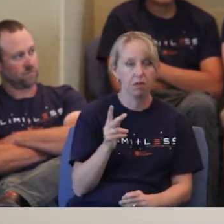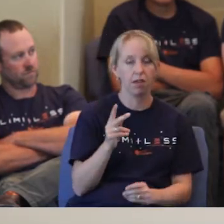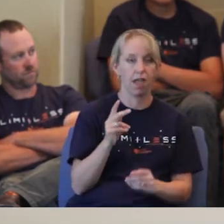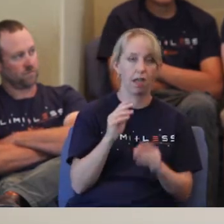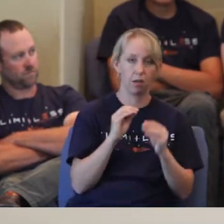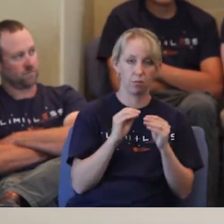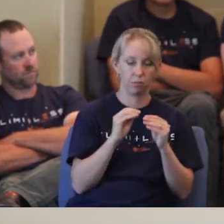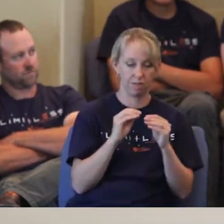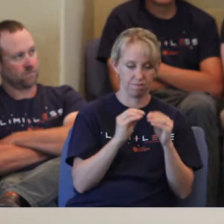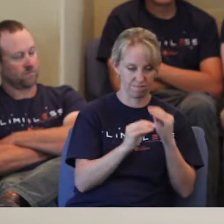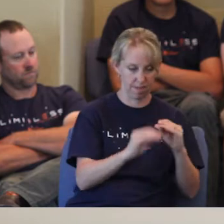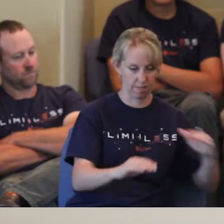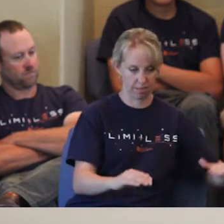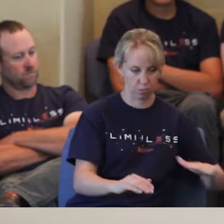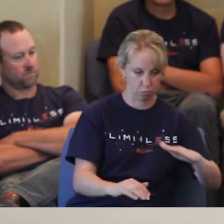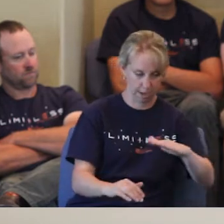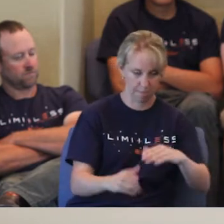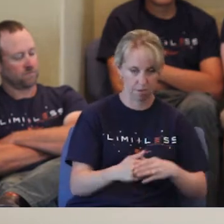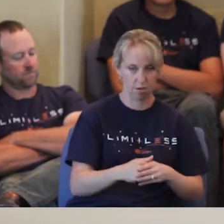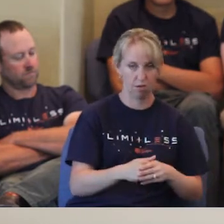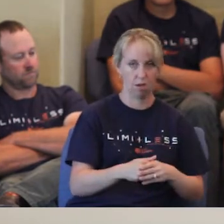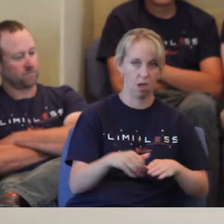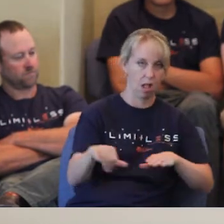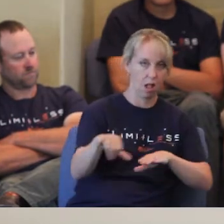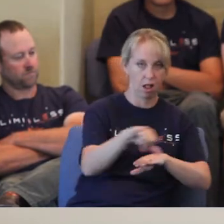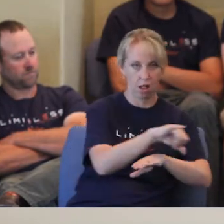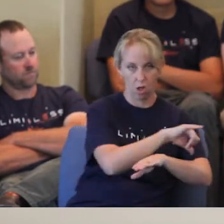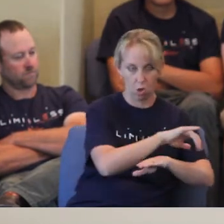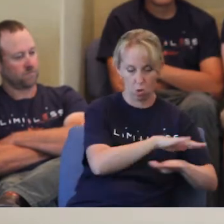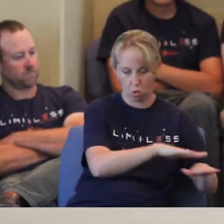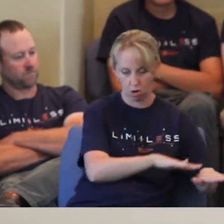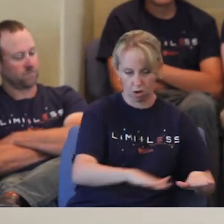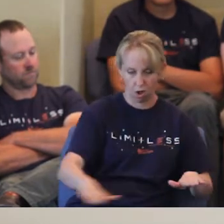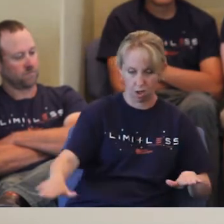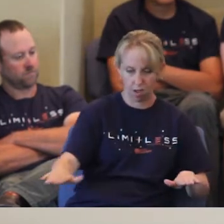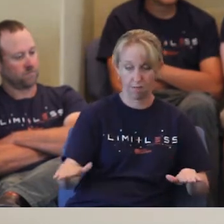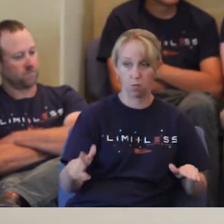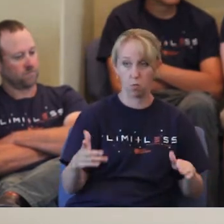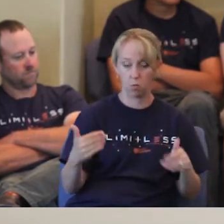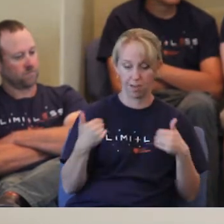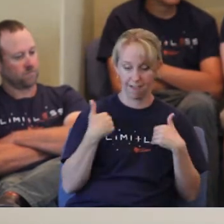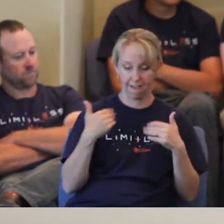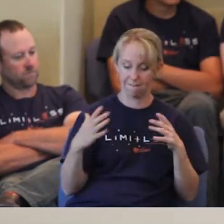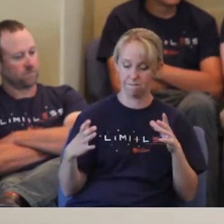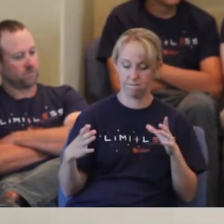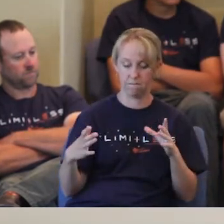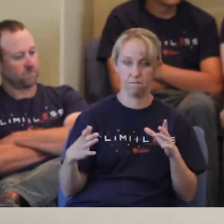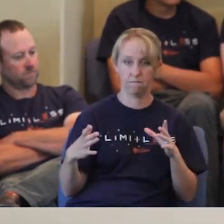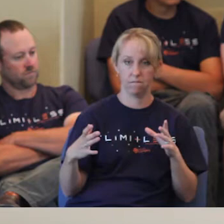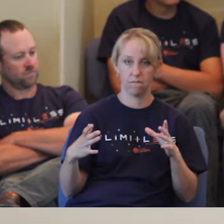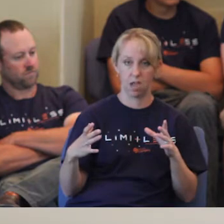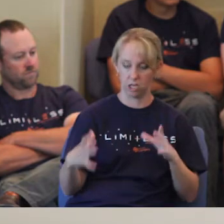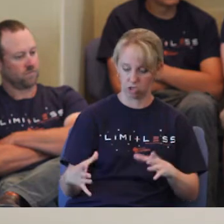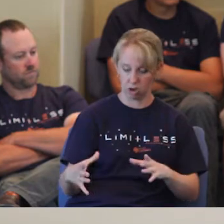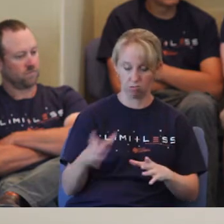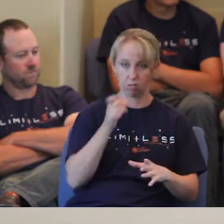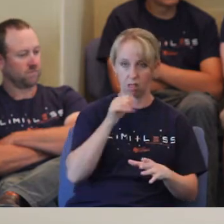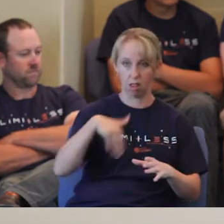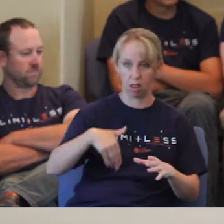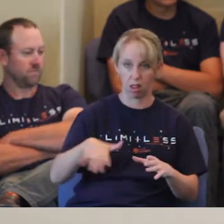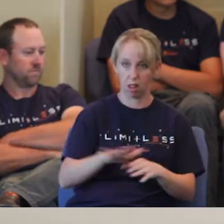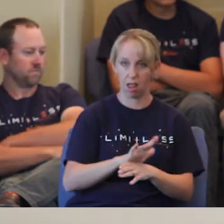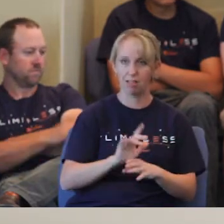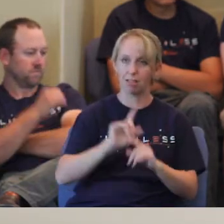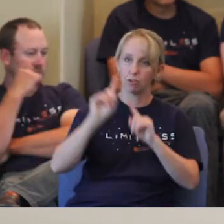ramp, we poured some concrete, we have a chunk left that wasn't filled in, let's go buy her a